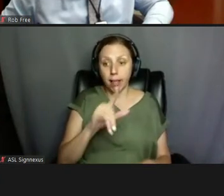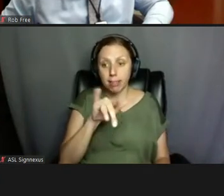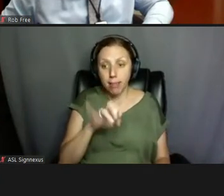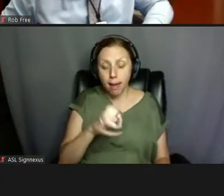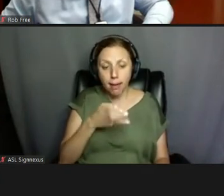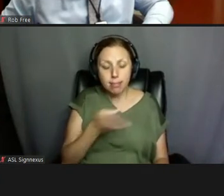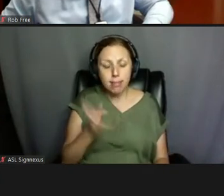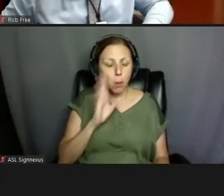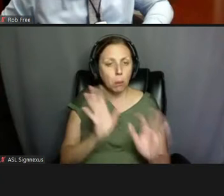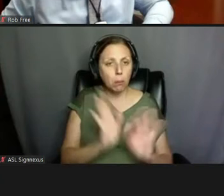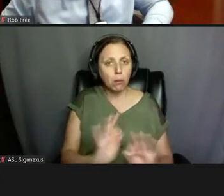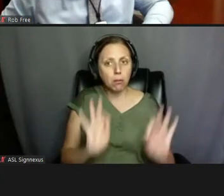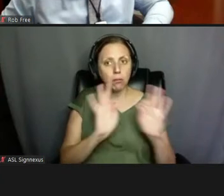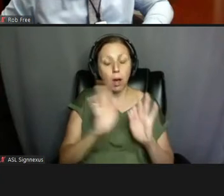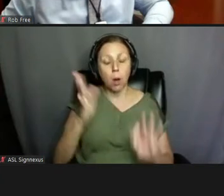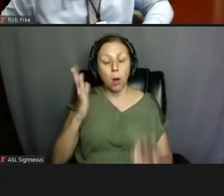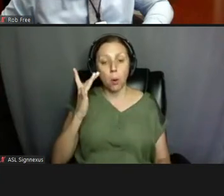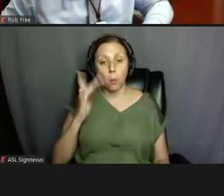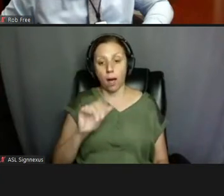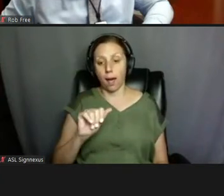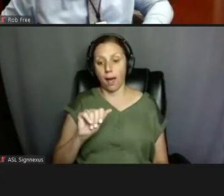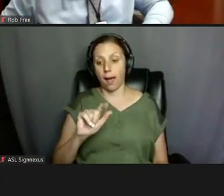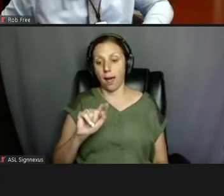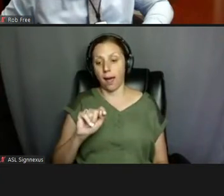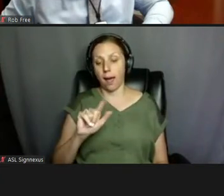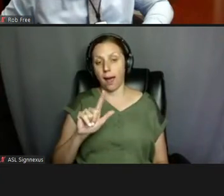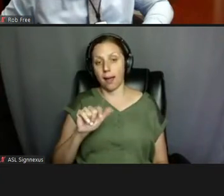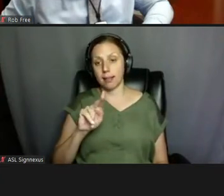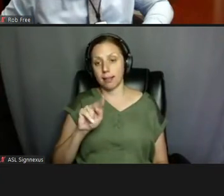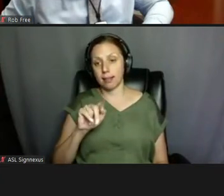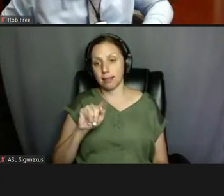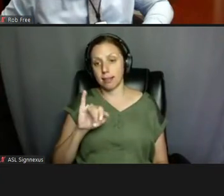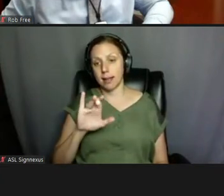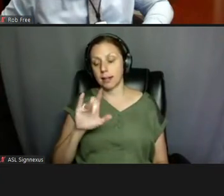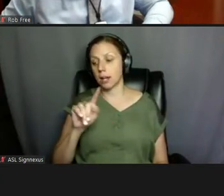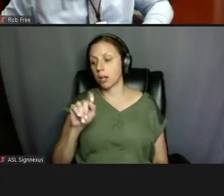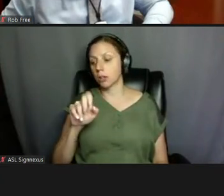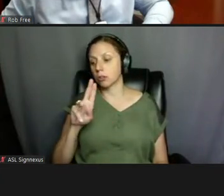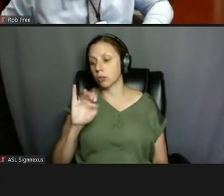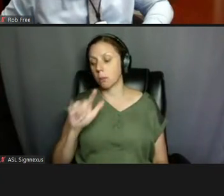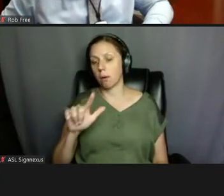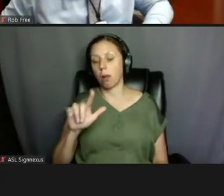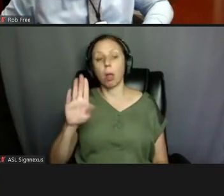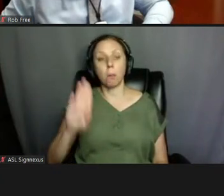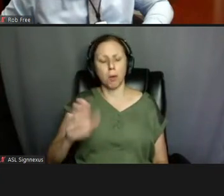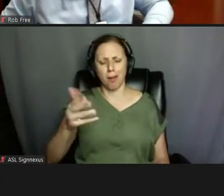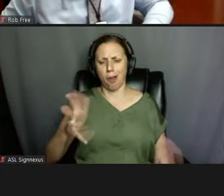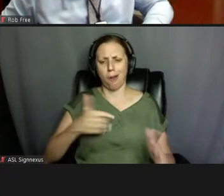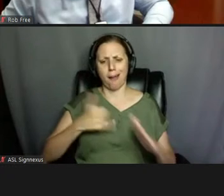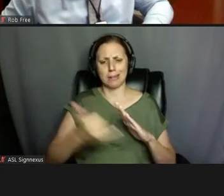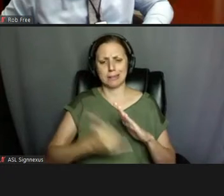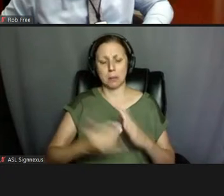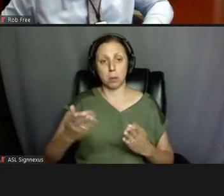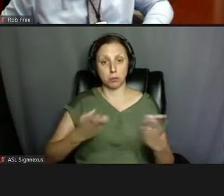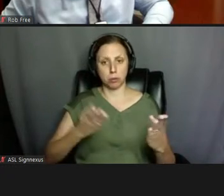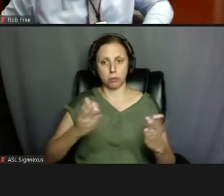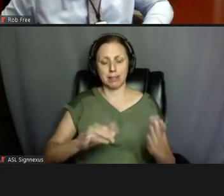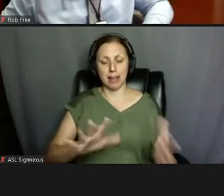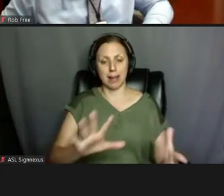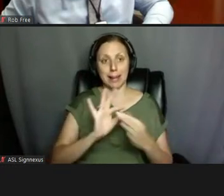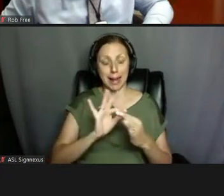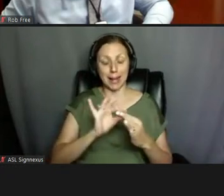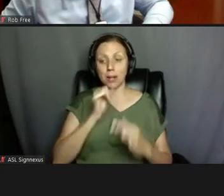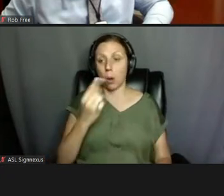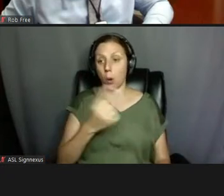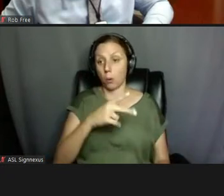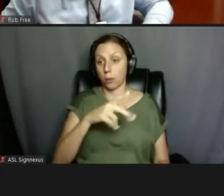because Atlantic Terminal Brooklyn has subway service that connects not only to